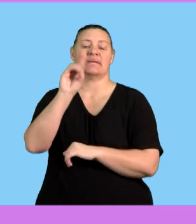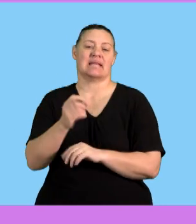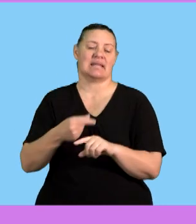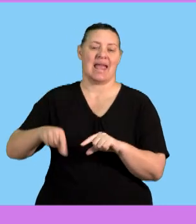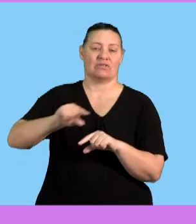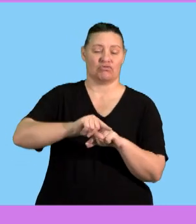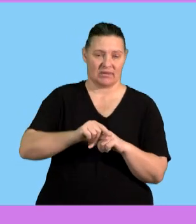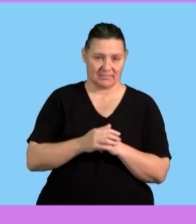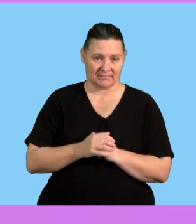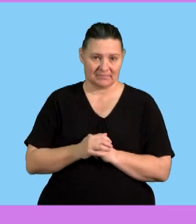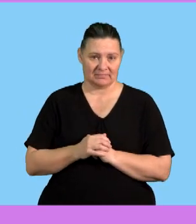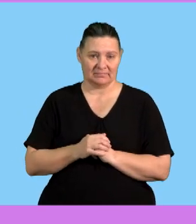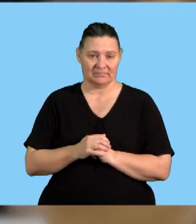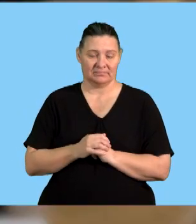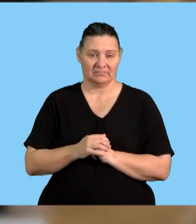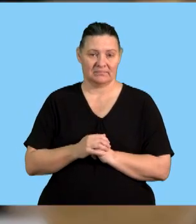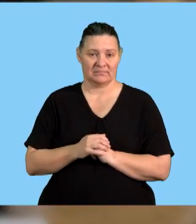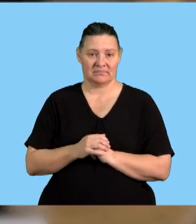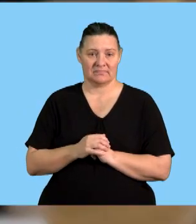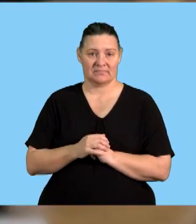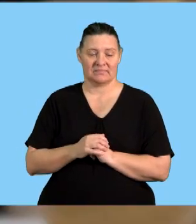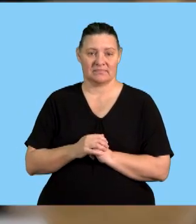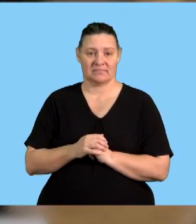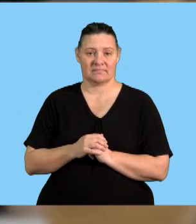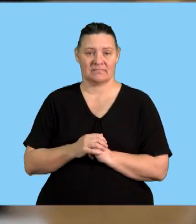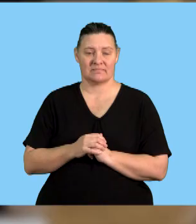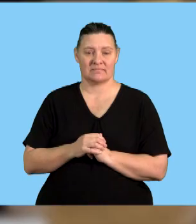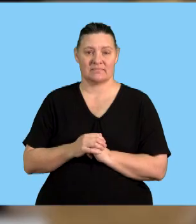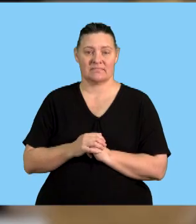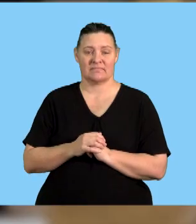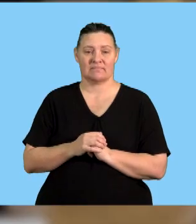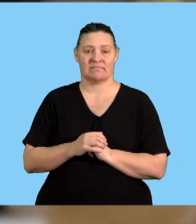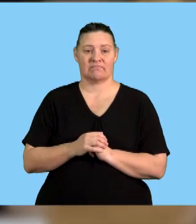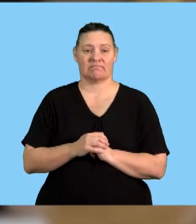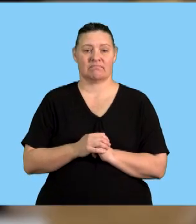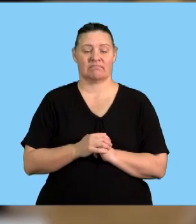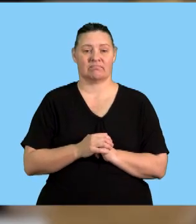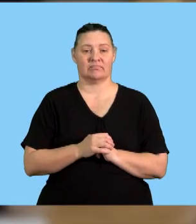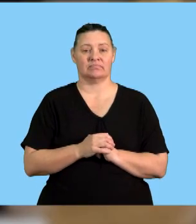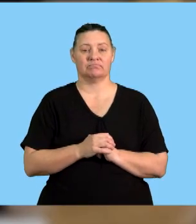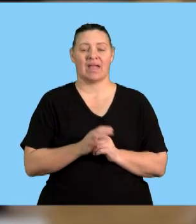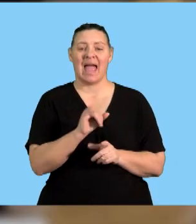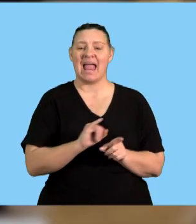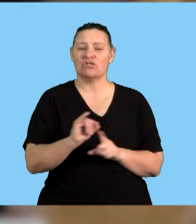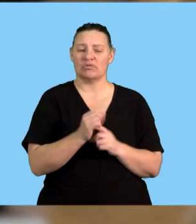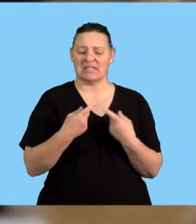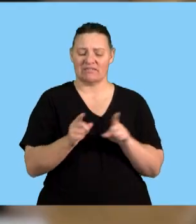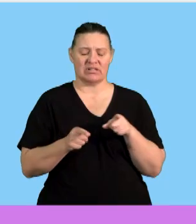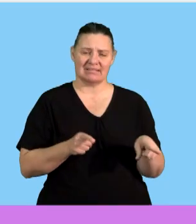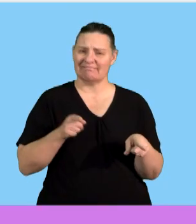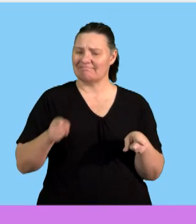10% extra on top of that 100 Rand that you borrowed. Then the two types of